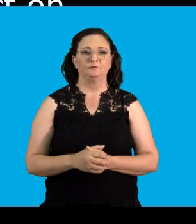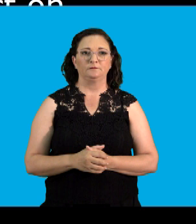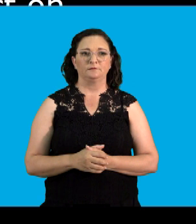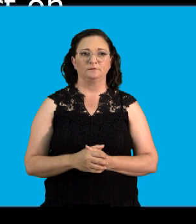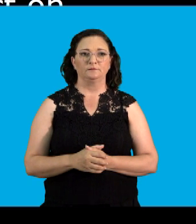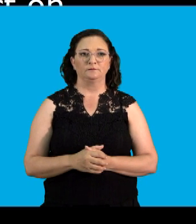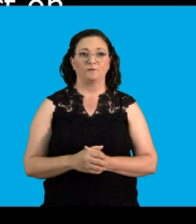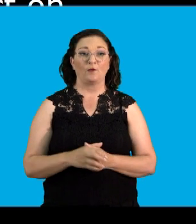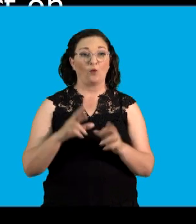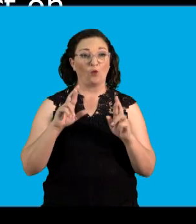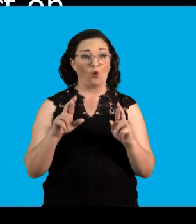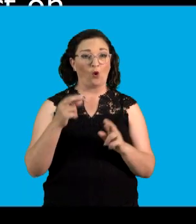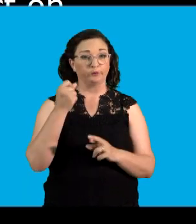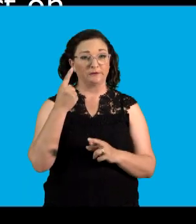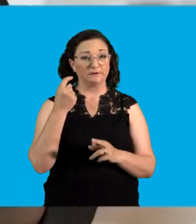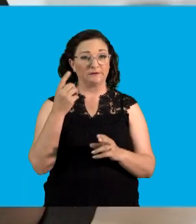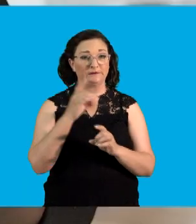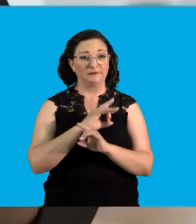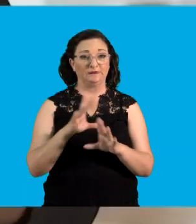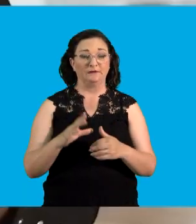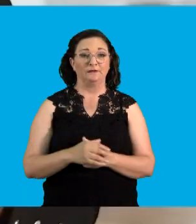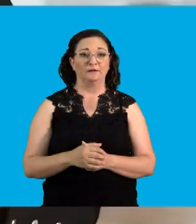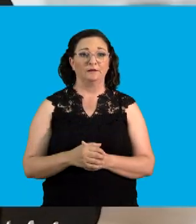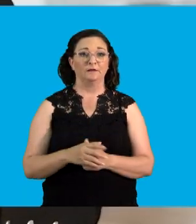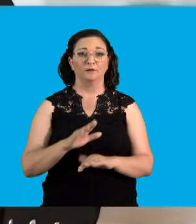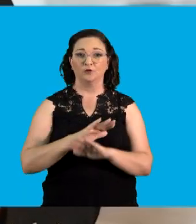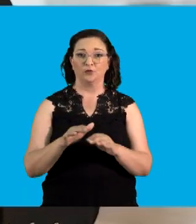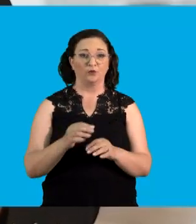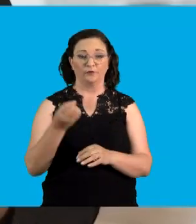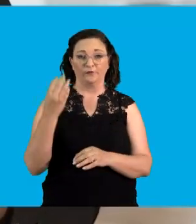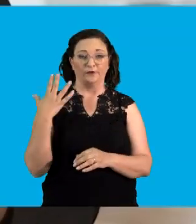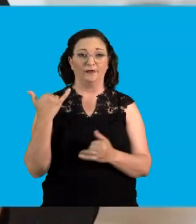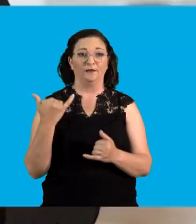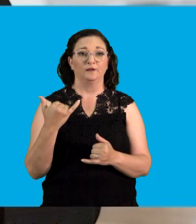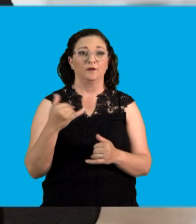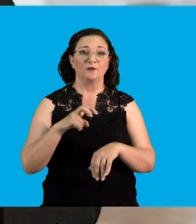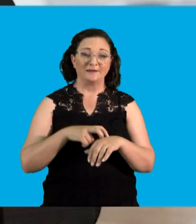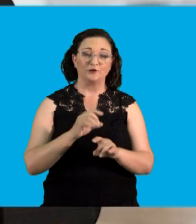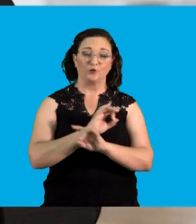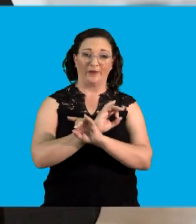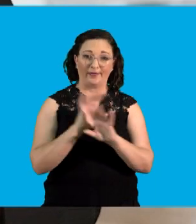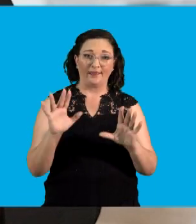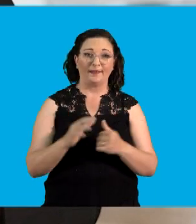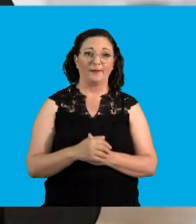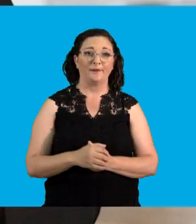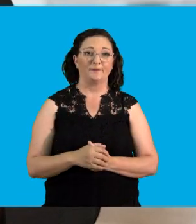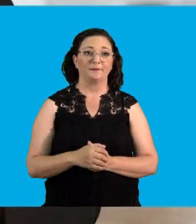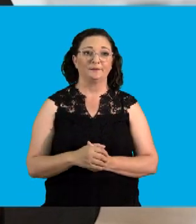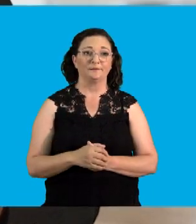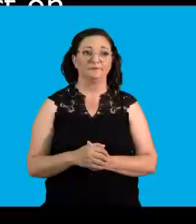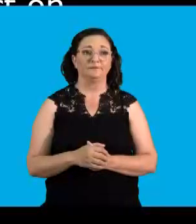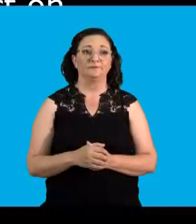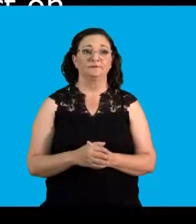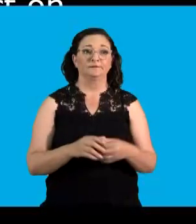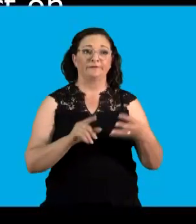here. I hope it makes sense to you. Don't forget, the link must be clear. Advise businesses on the impact